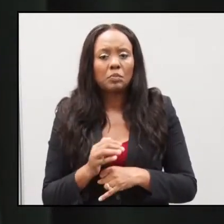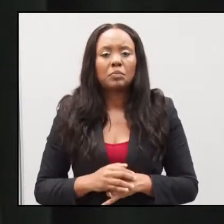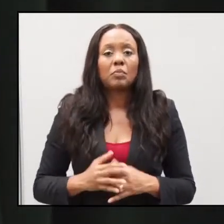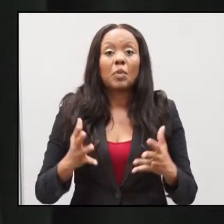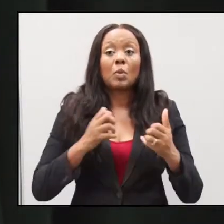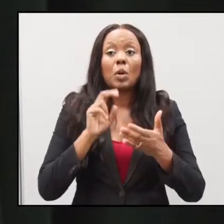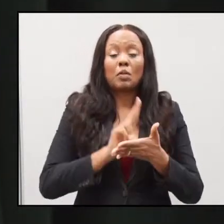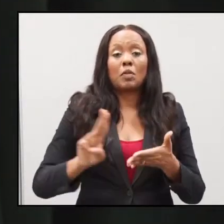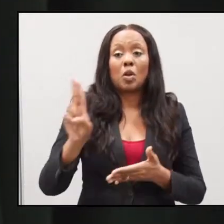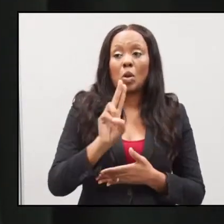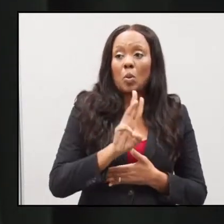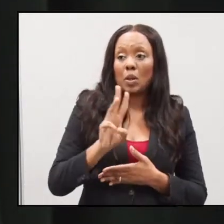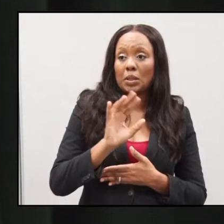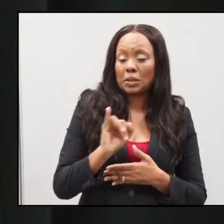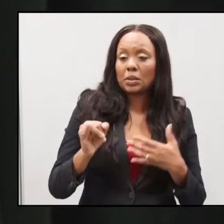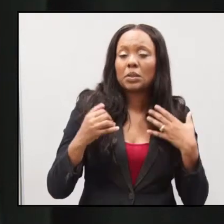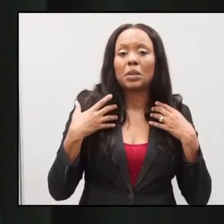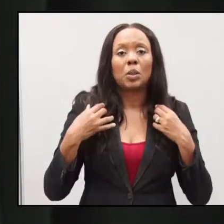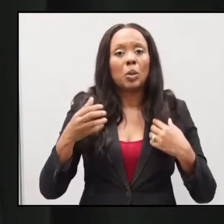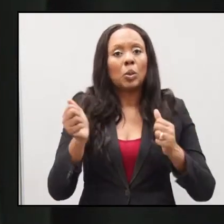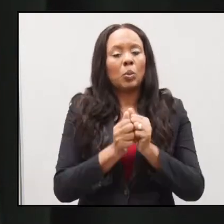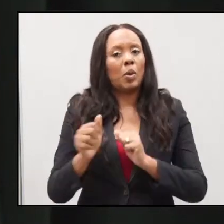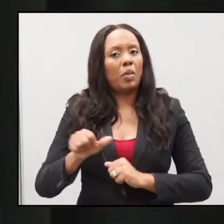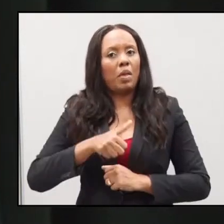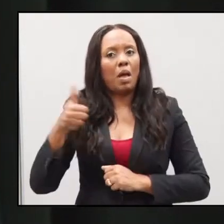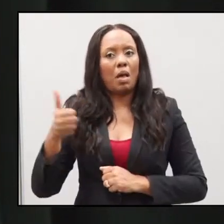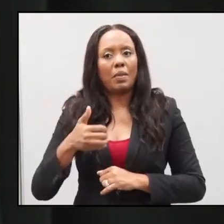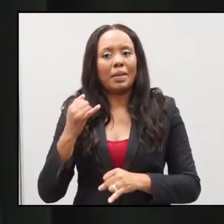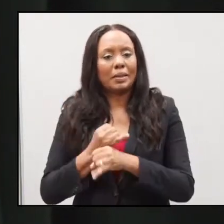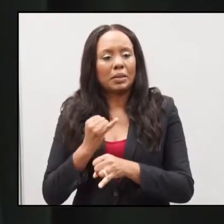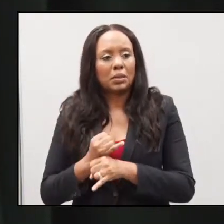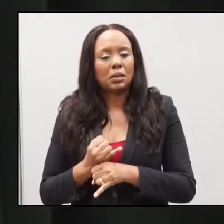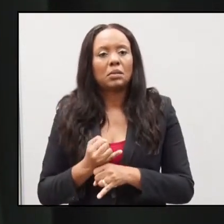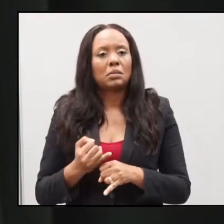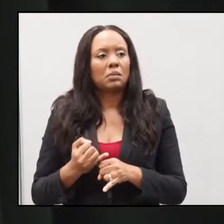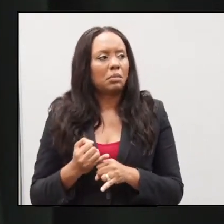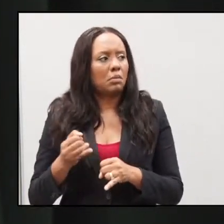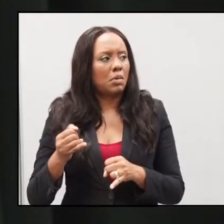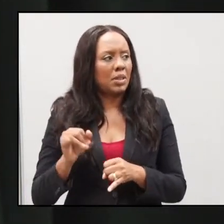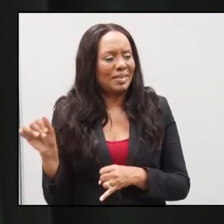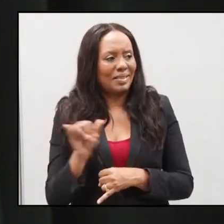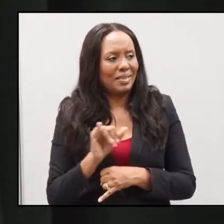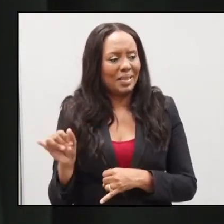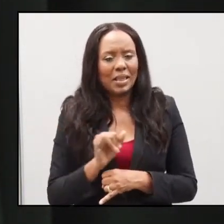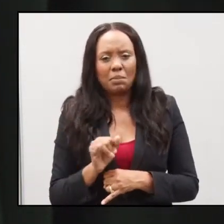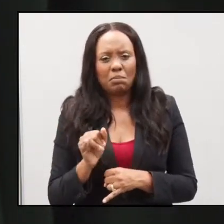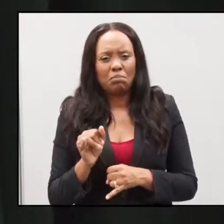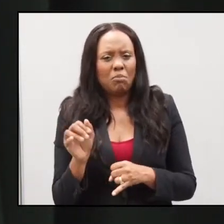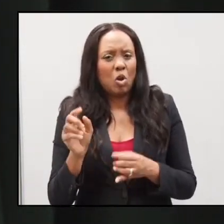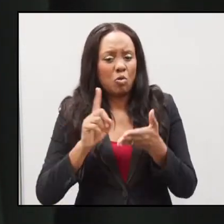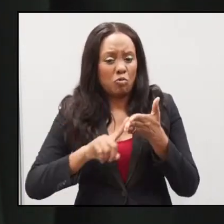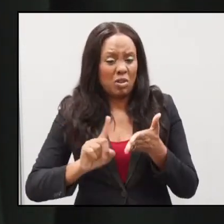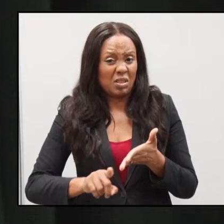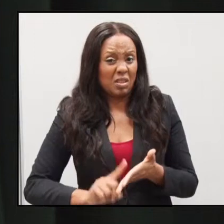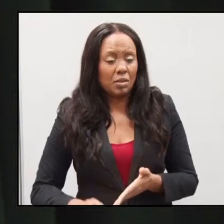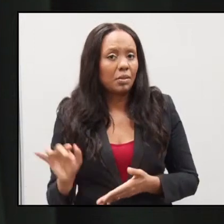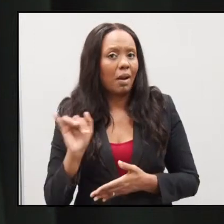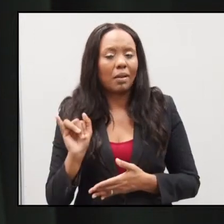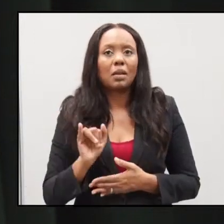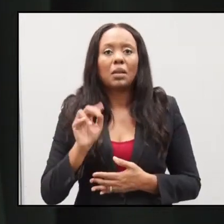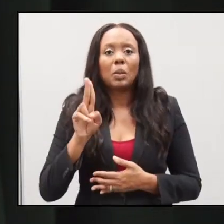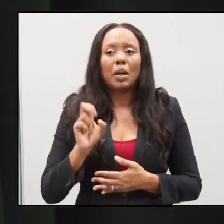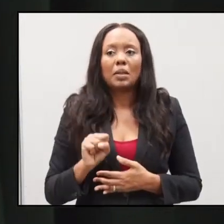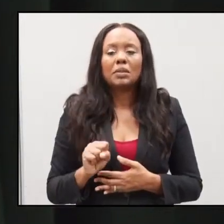Indies with peer institutions undertaking related research, particularly in the United States to start, at